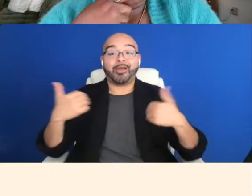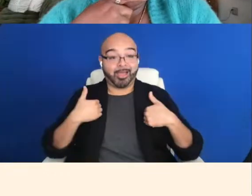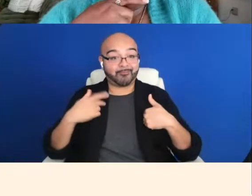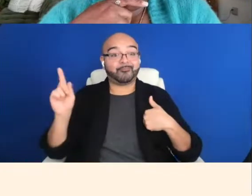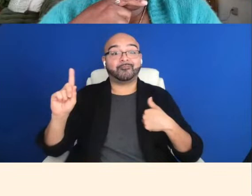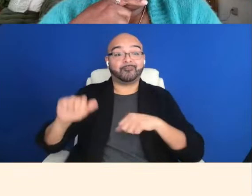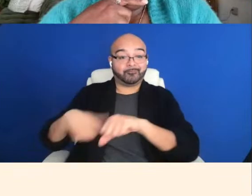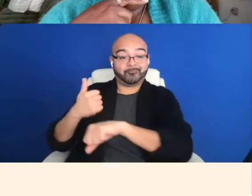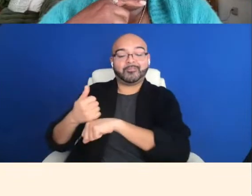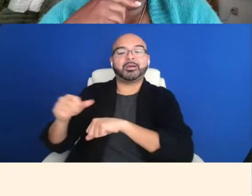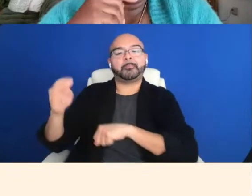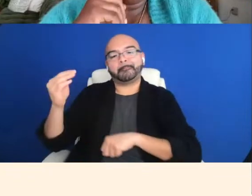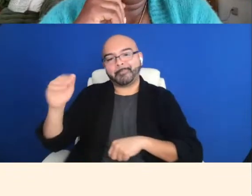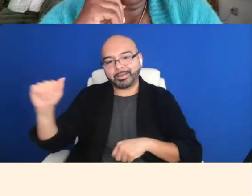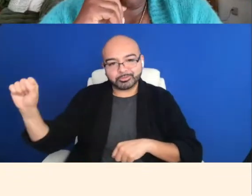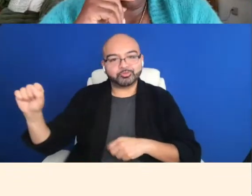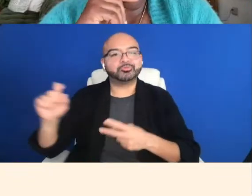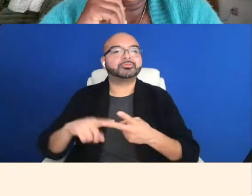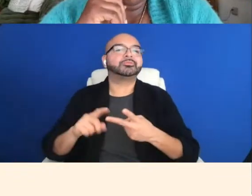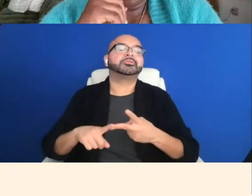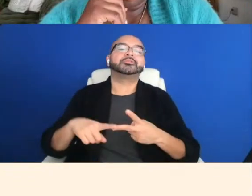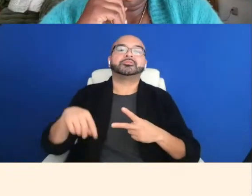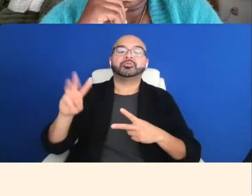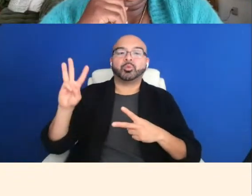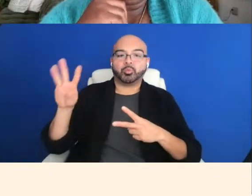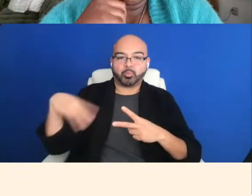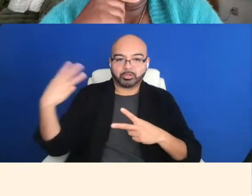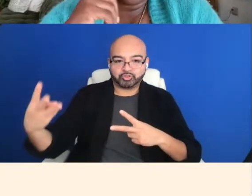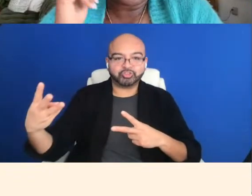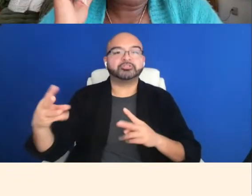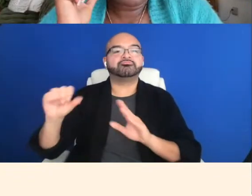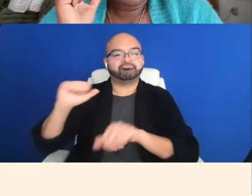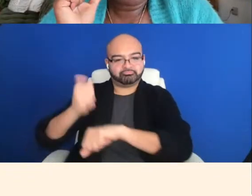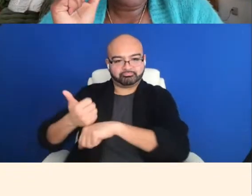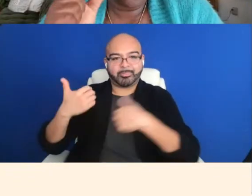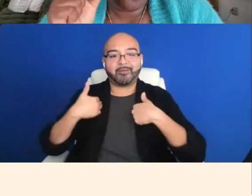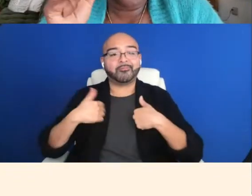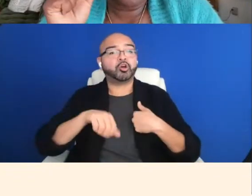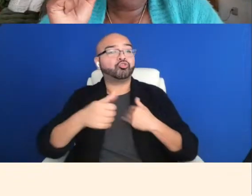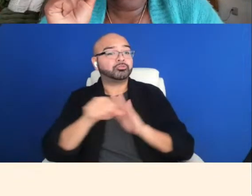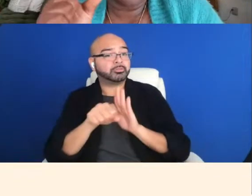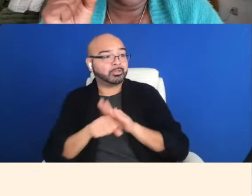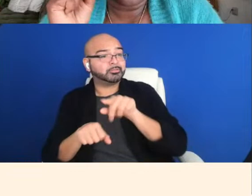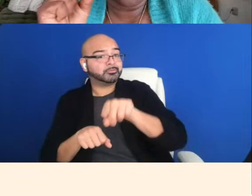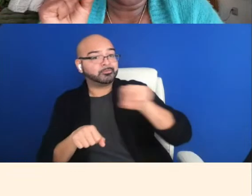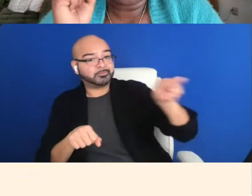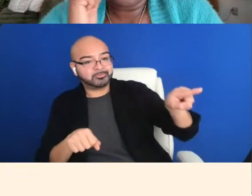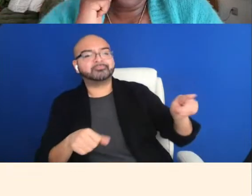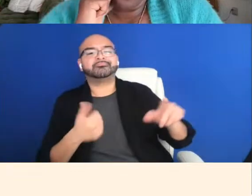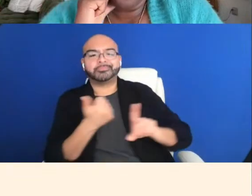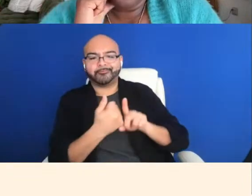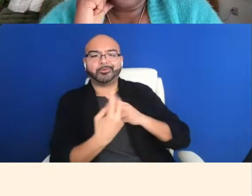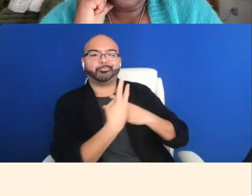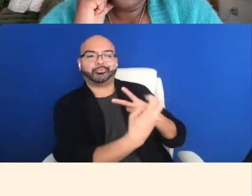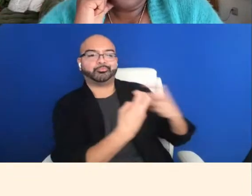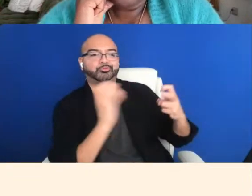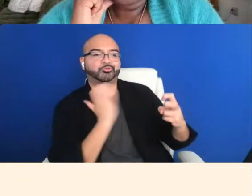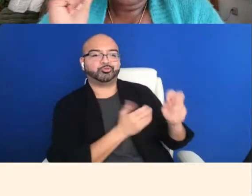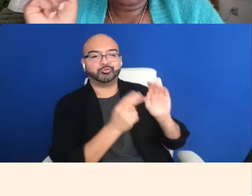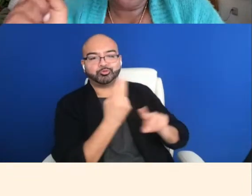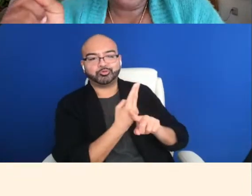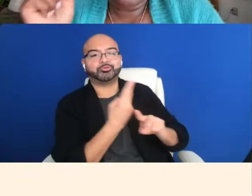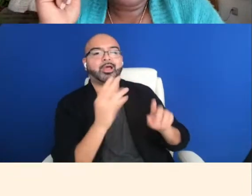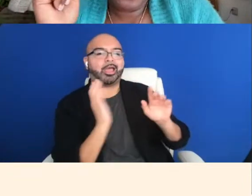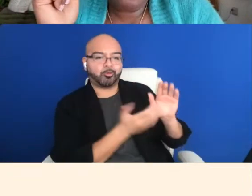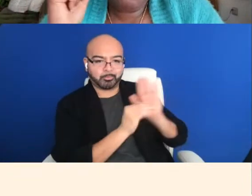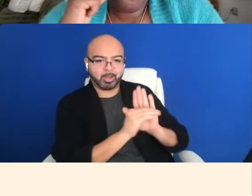there's a Washington PREC. And we've helped several projects launch in other states that have pulled parts of our model in whole or in part.